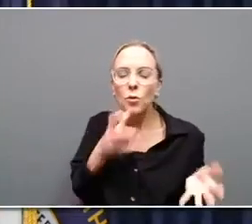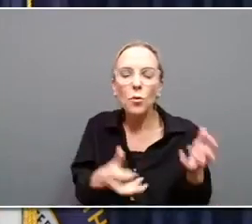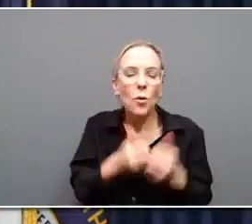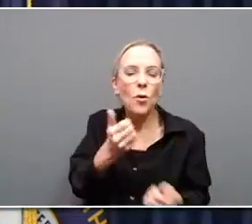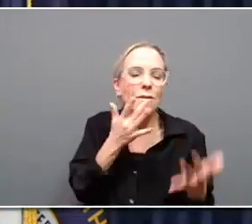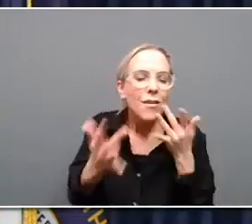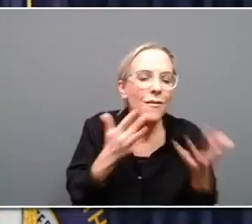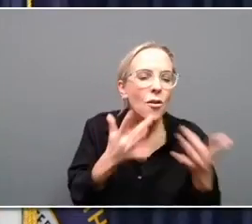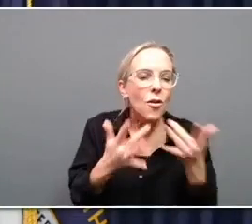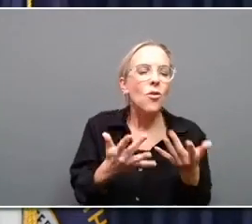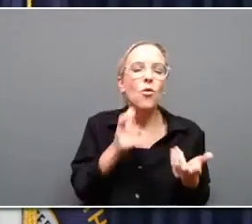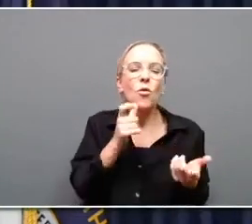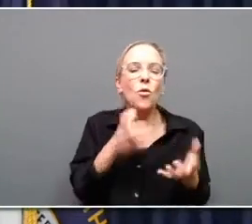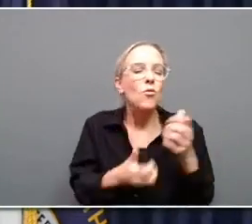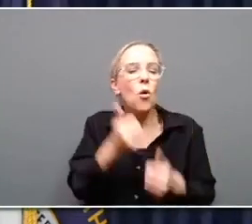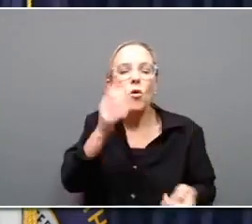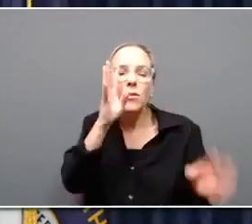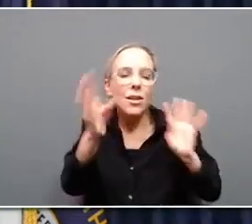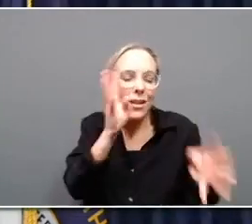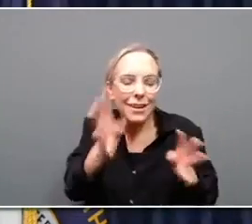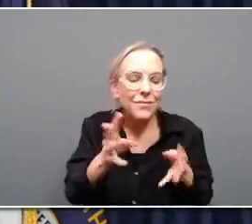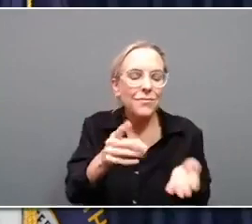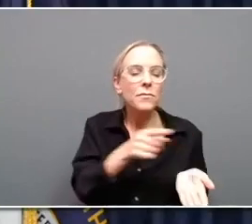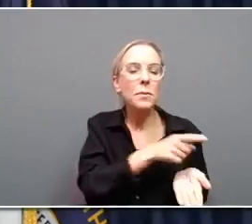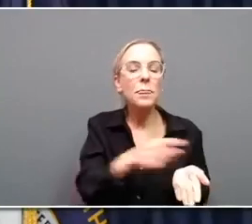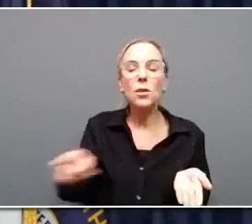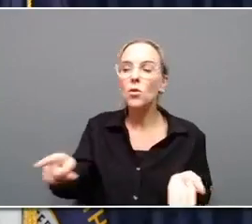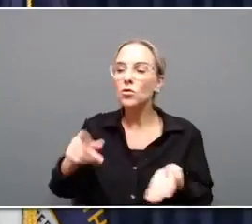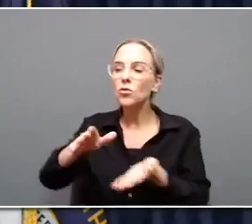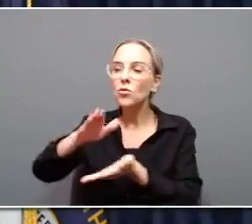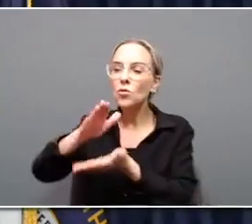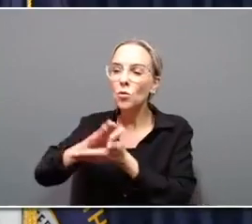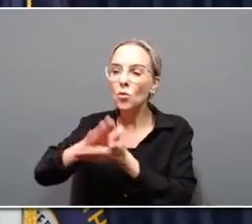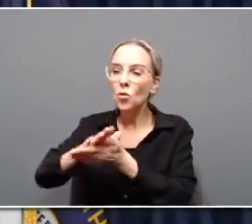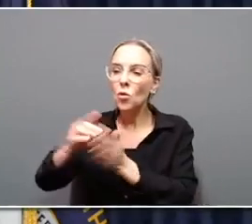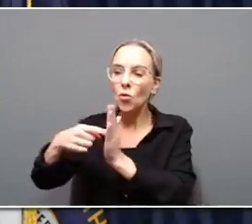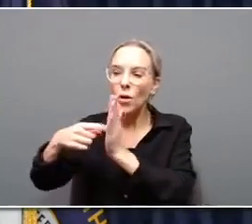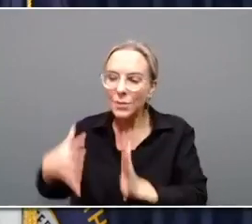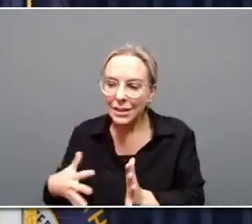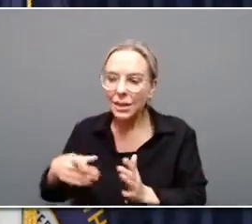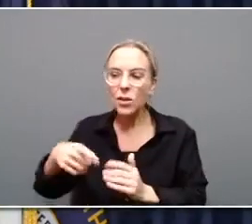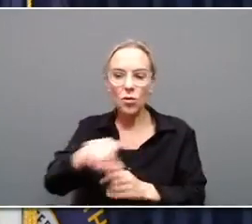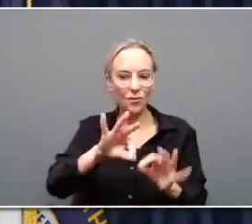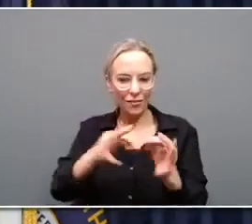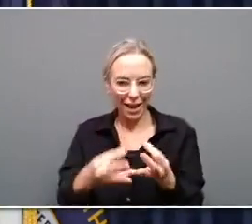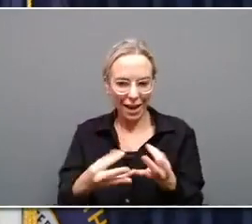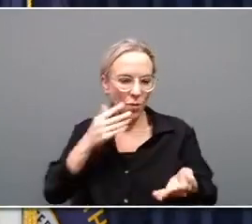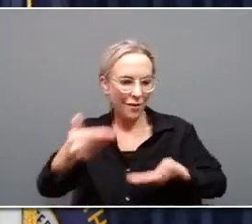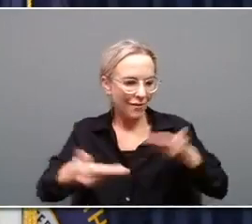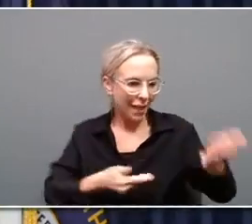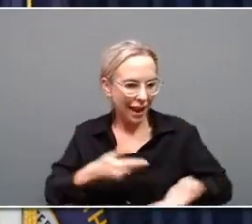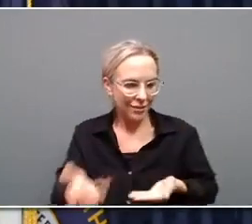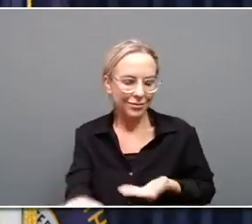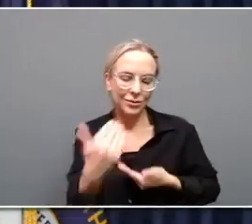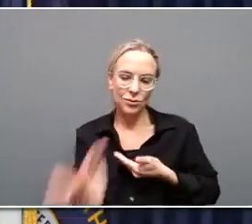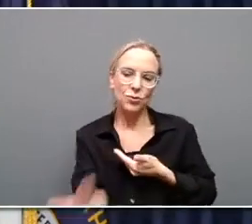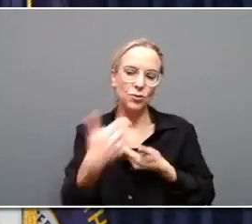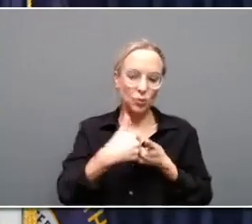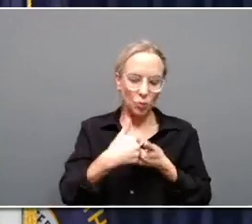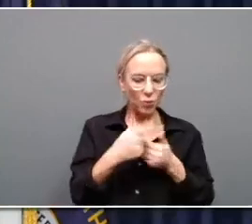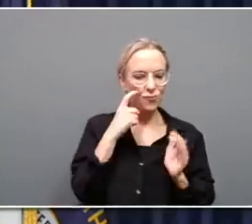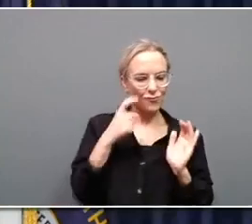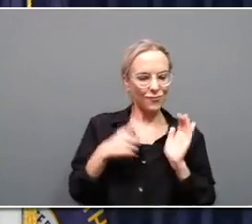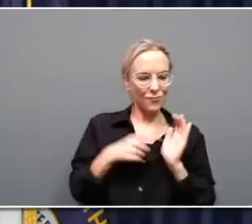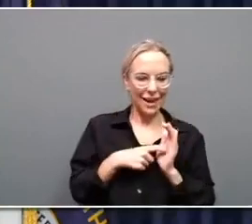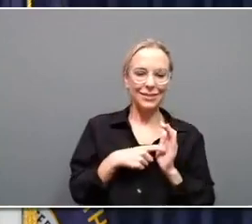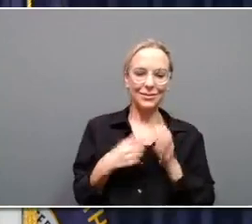and their families, along with school representatives, will be invited to the Capitol on December 12th, where we will recognize them as part of the inaugural